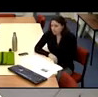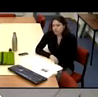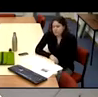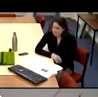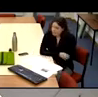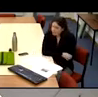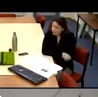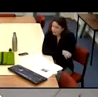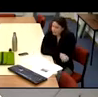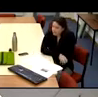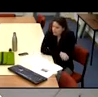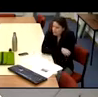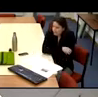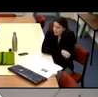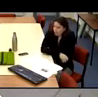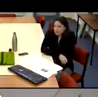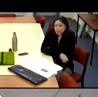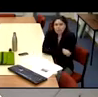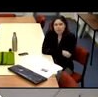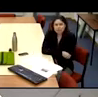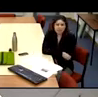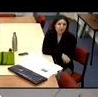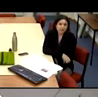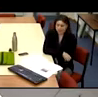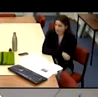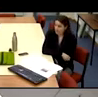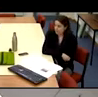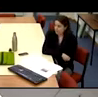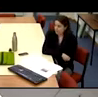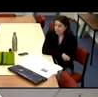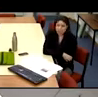So Ivan says to me that the reason why they did these projects, it was not just about,